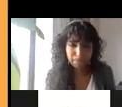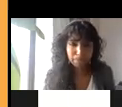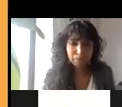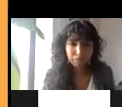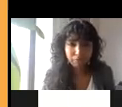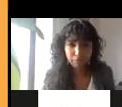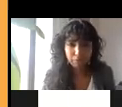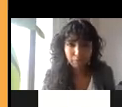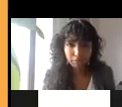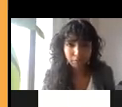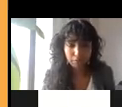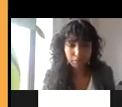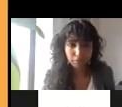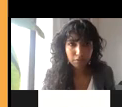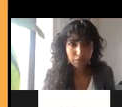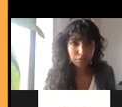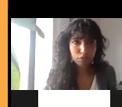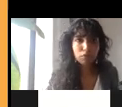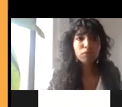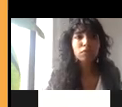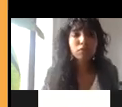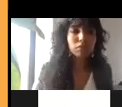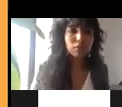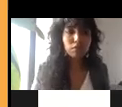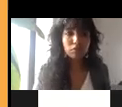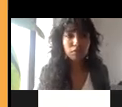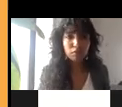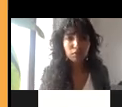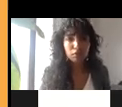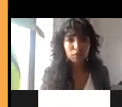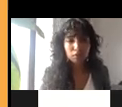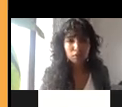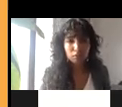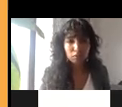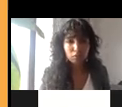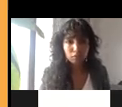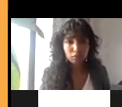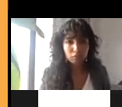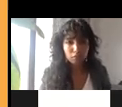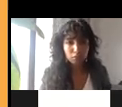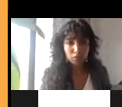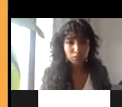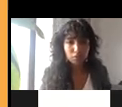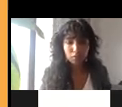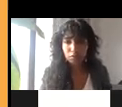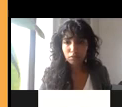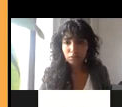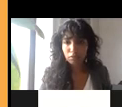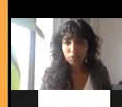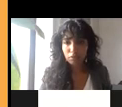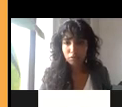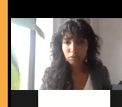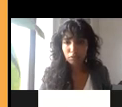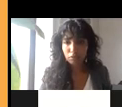Child Protective Services has been used as a tool to get individuals to comply with medical procedures. And we are saying